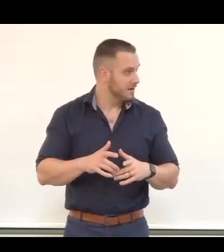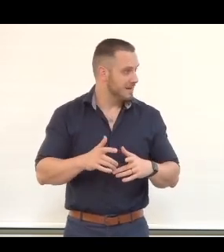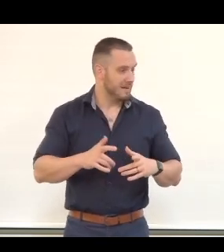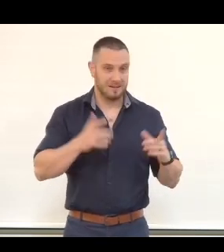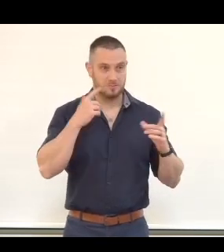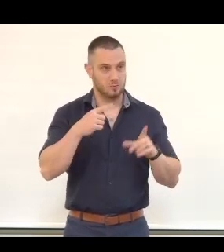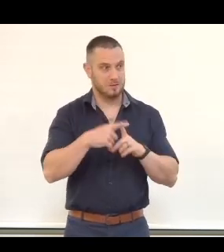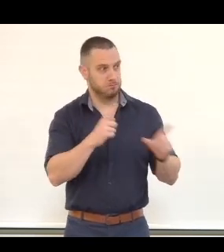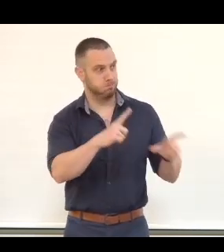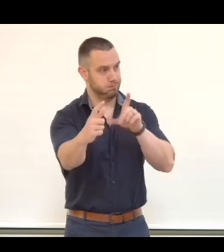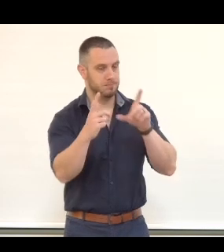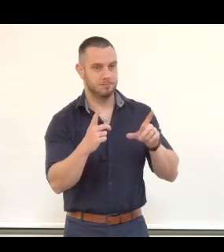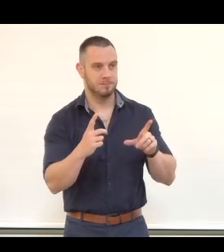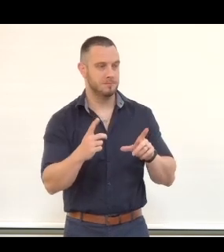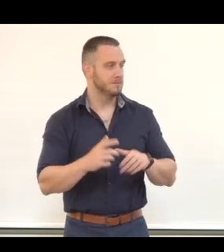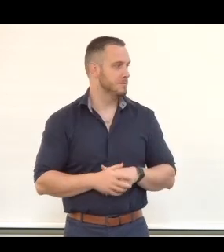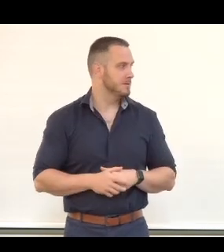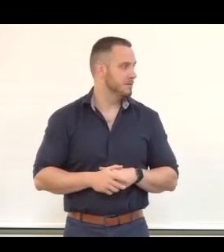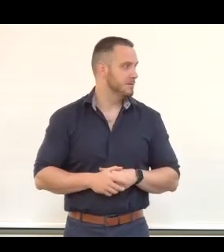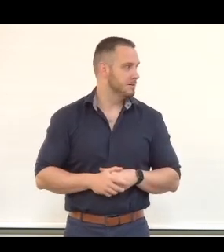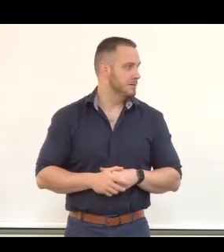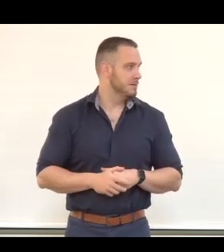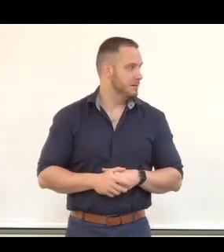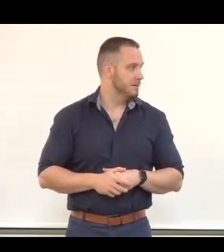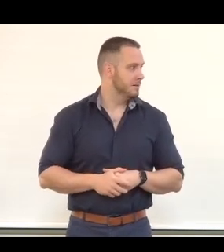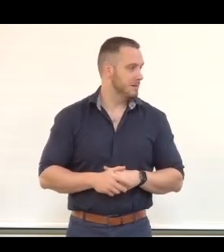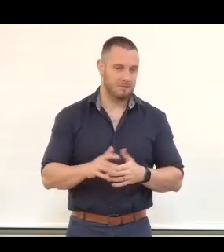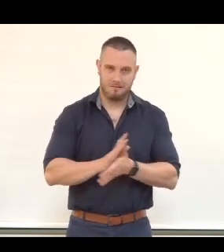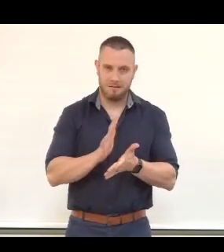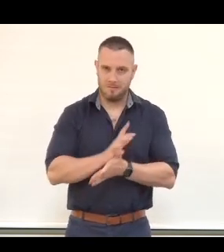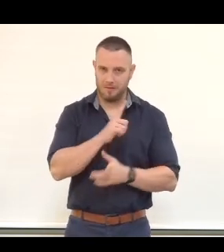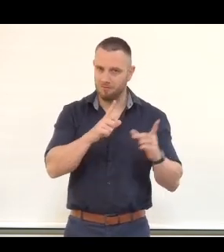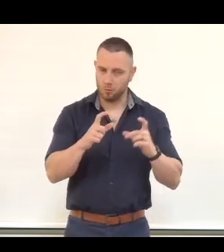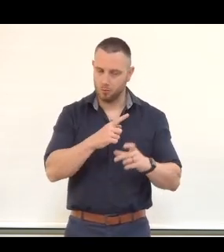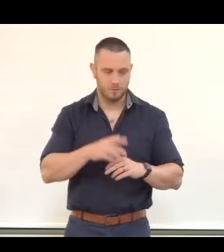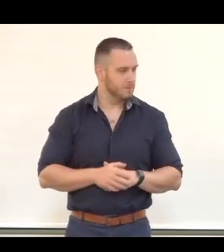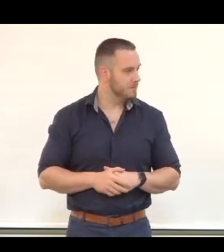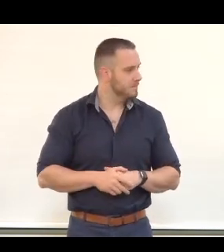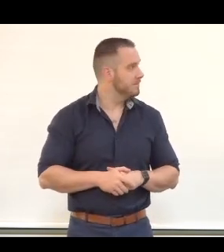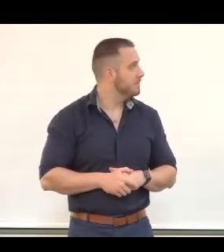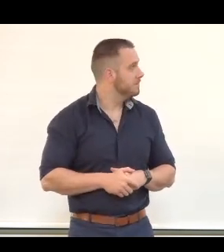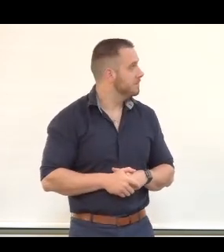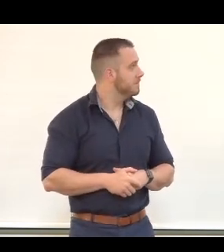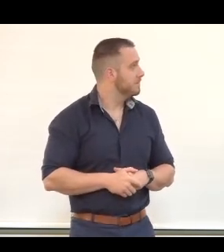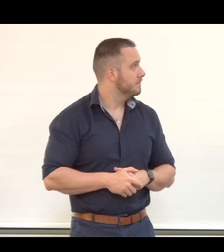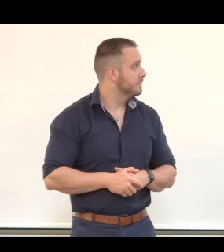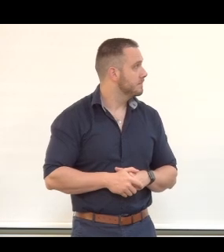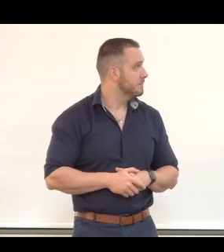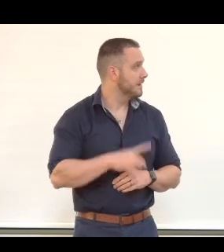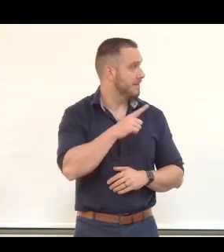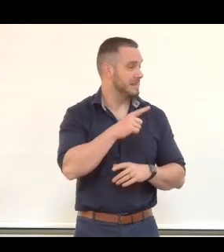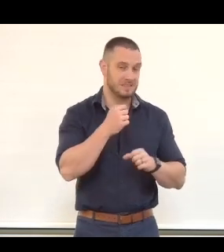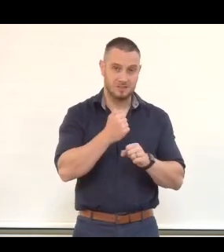just like boxed away. I think Judith or someone else just to get that one, and I'm super happy I did. Sorry. And this all led then to